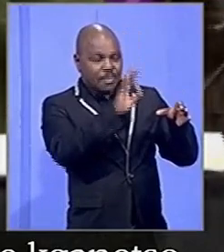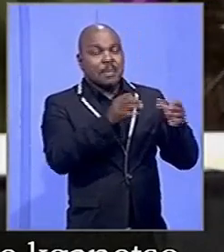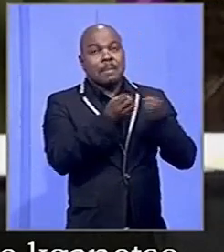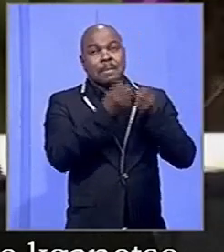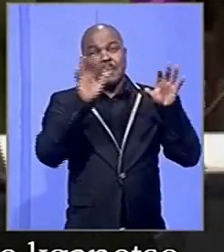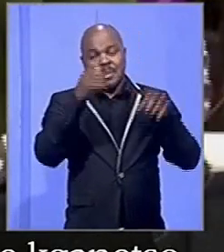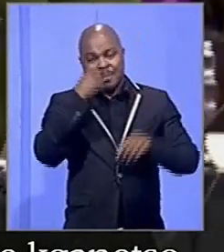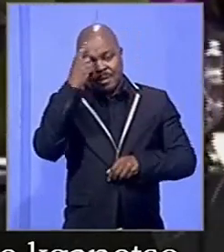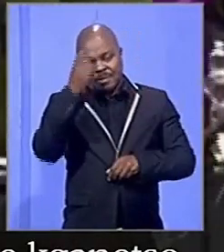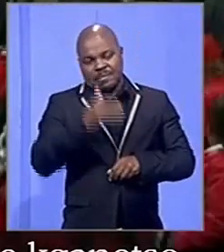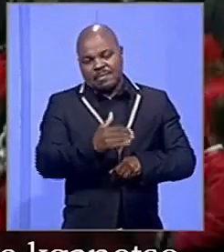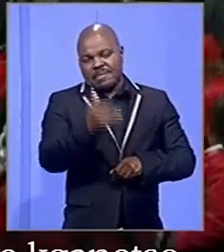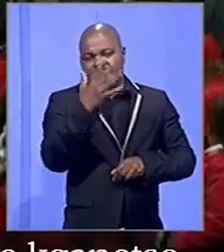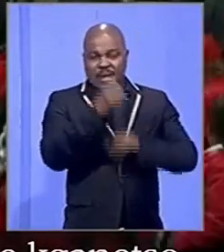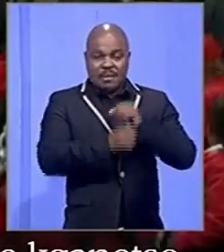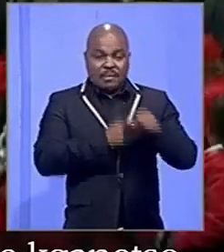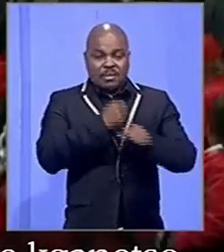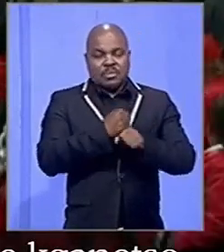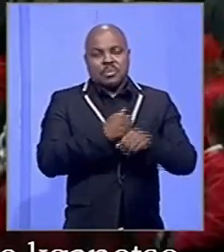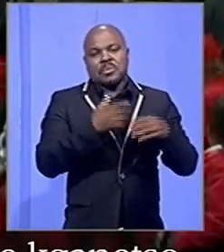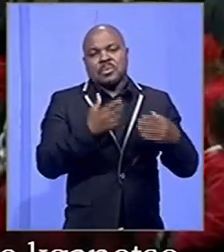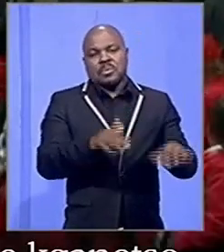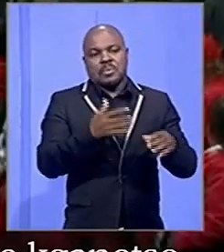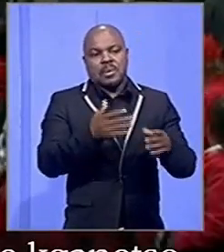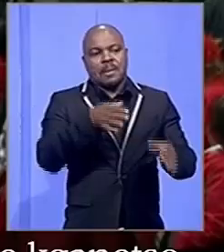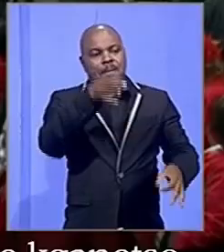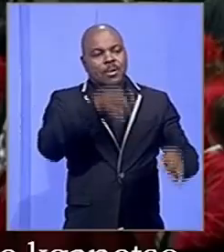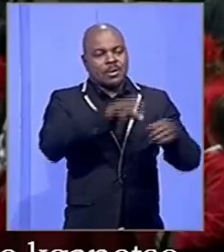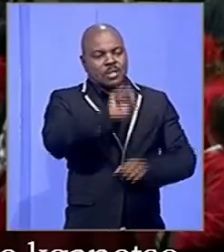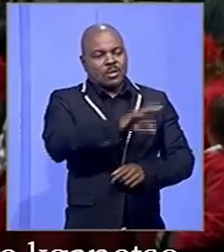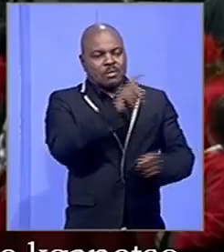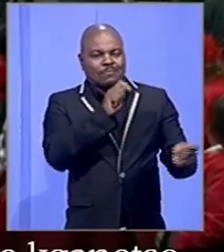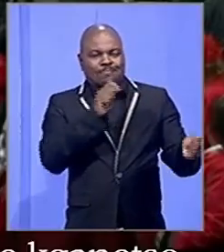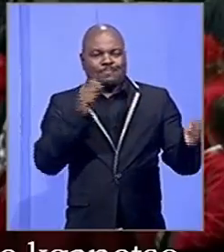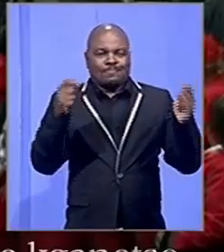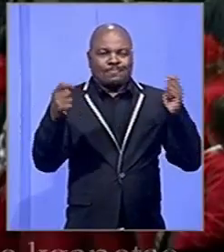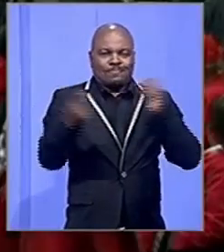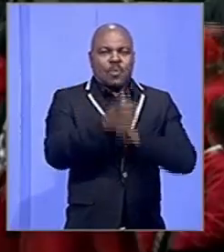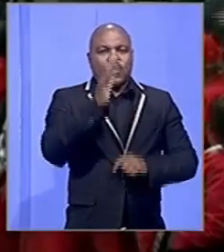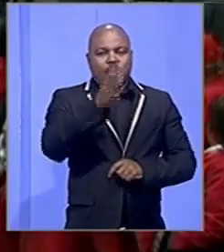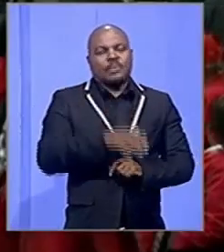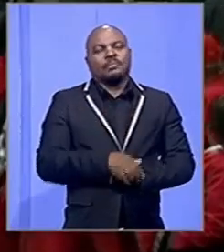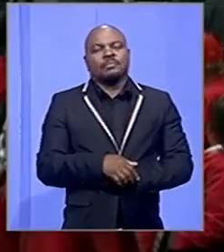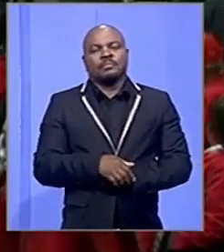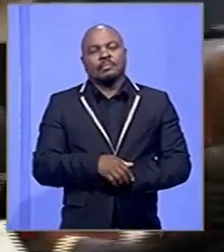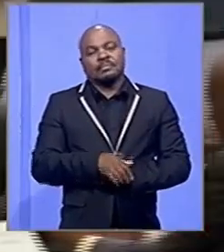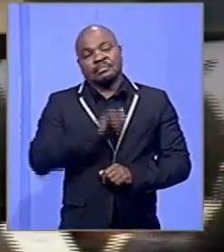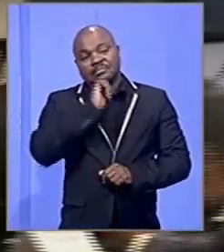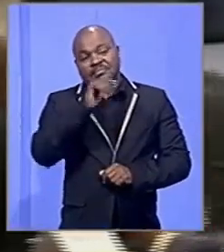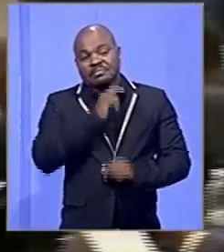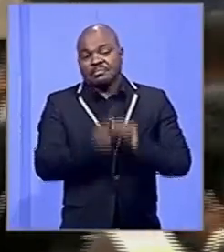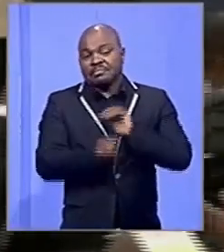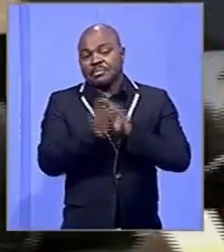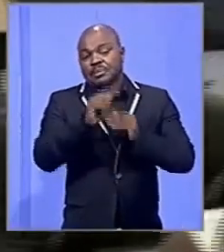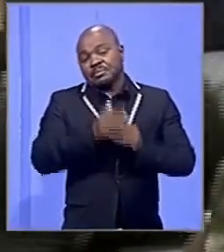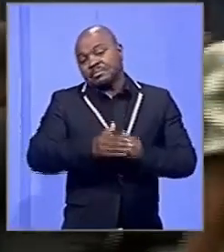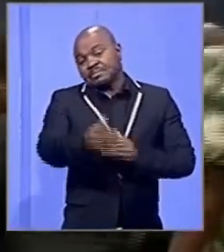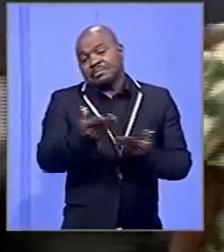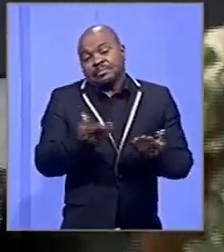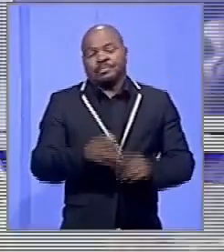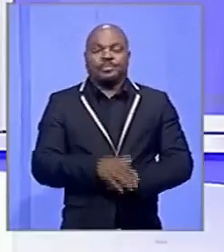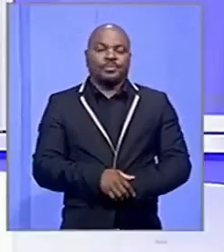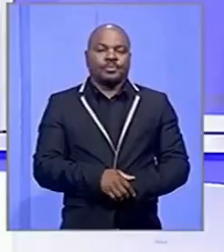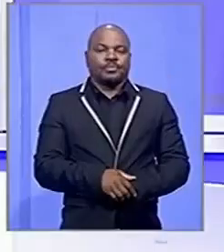gore dingwaga di le 5 tse di tlang di tla fetola dipolotiki tsa naga e go sa kgathalesege ditlamorago.